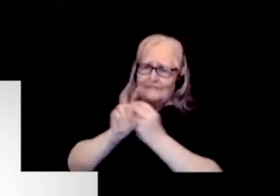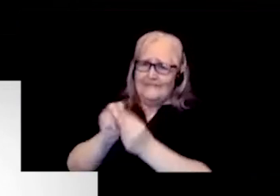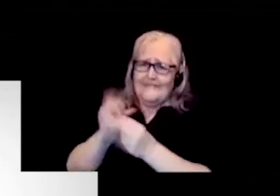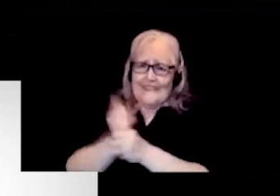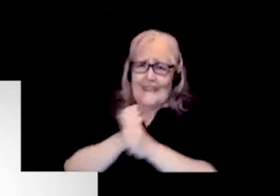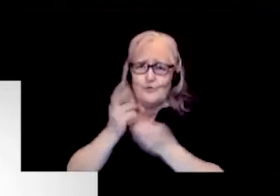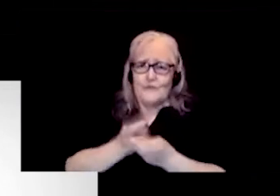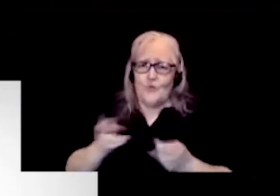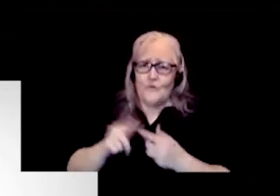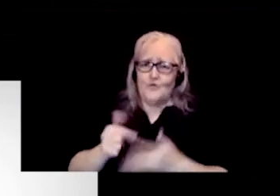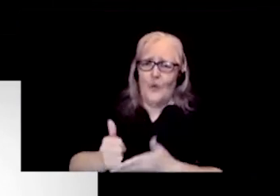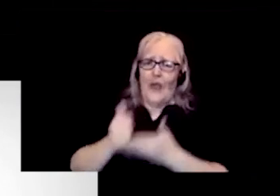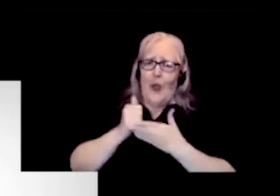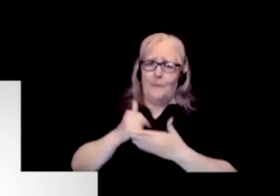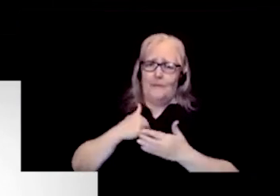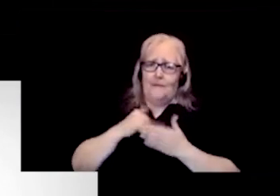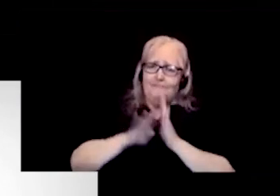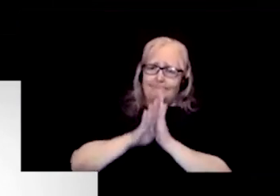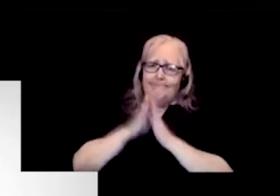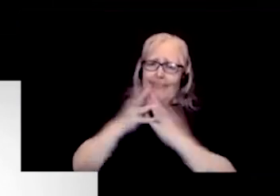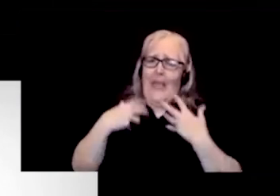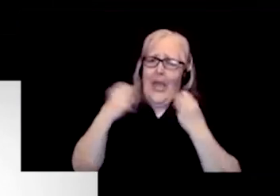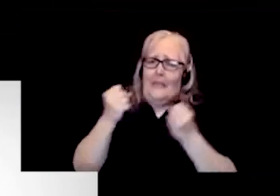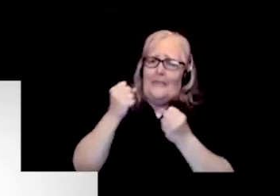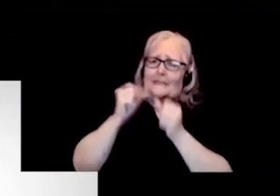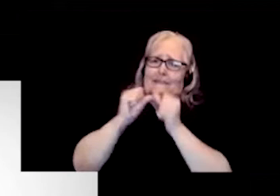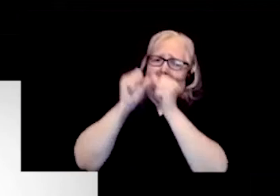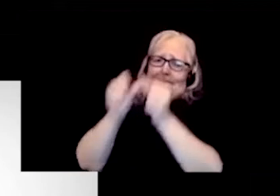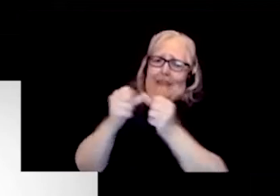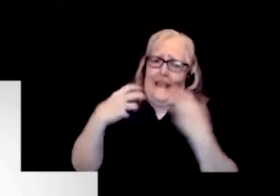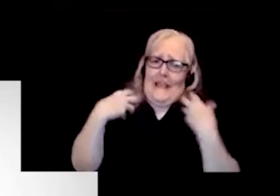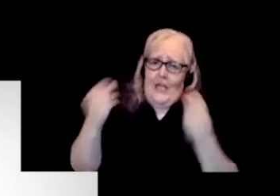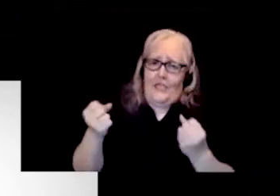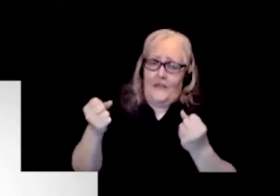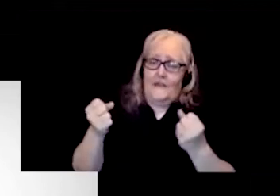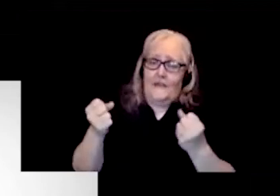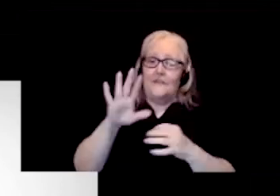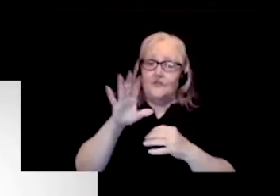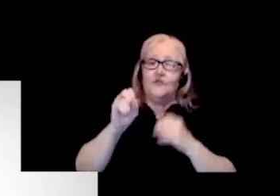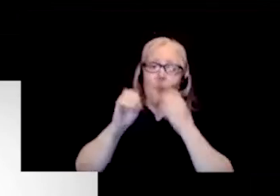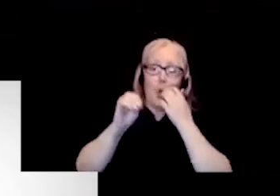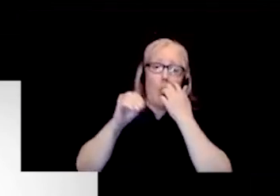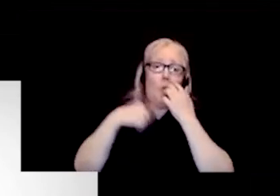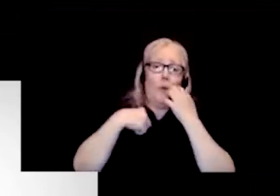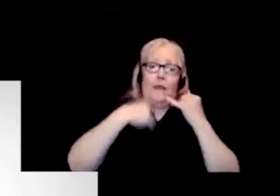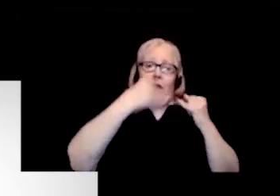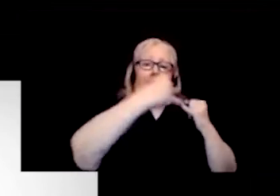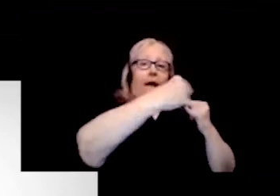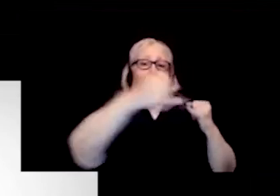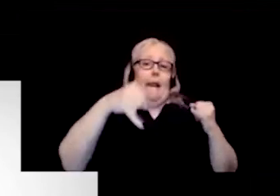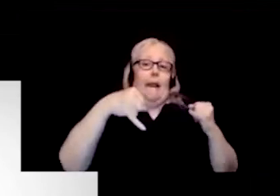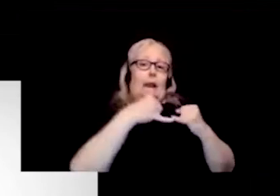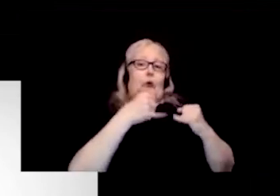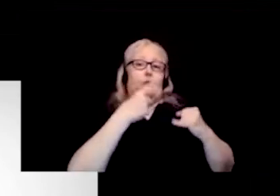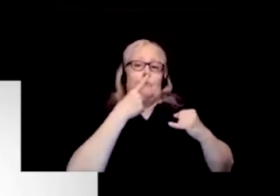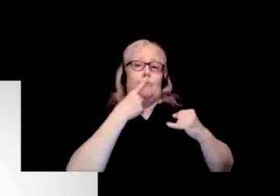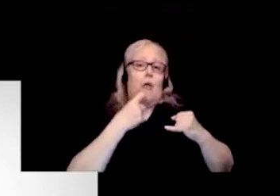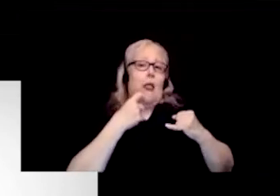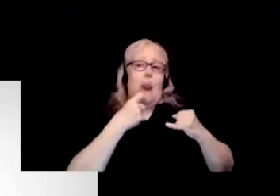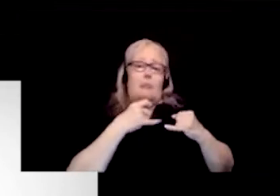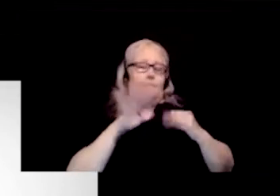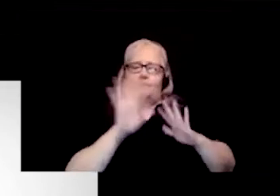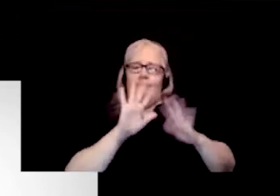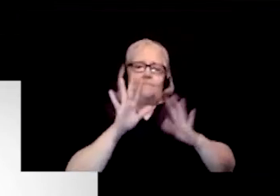health. And then we went away from redlining these communities to actually blue lining these